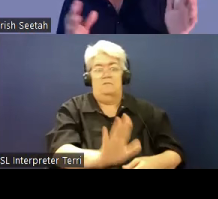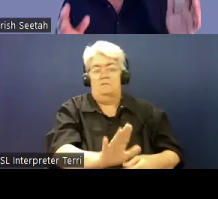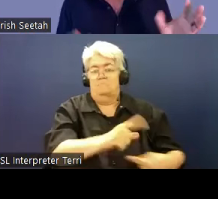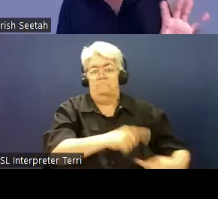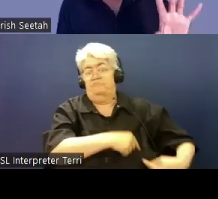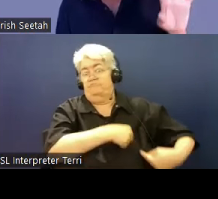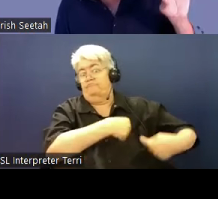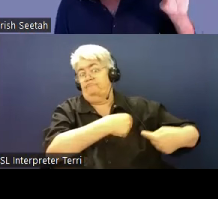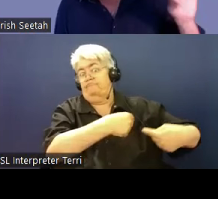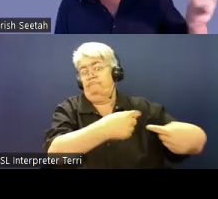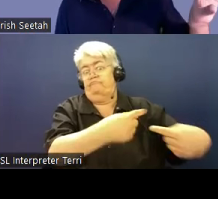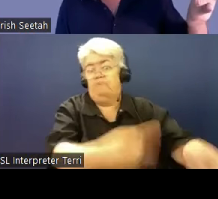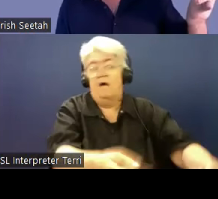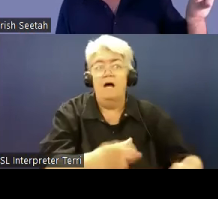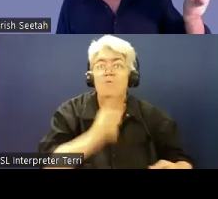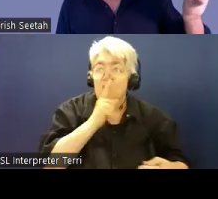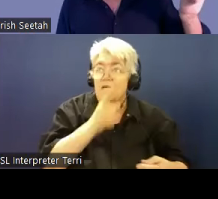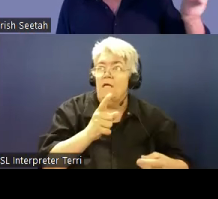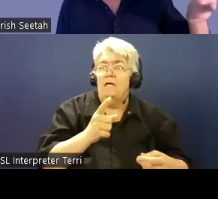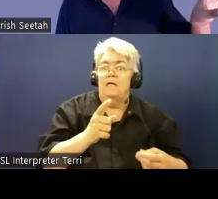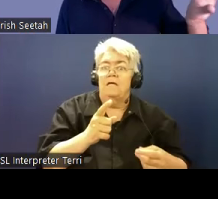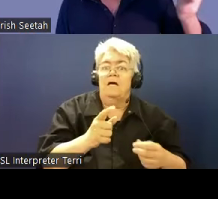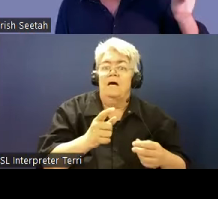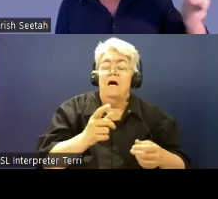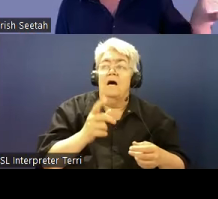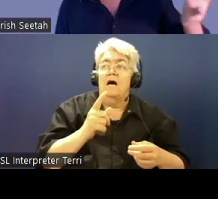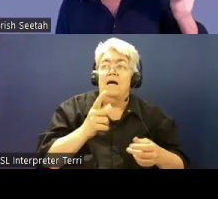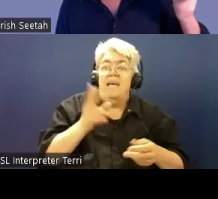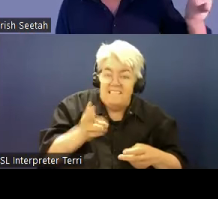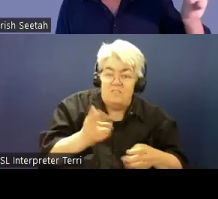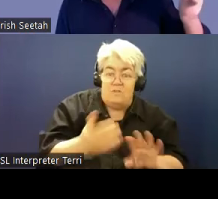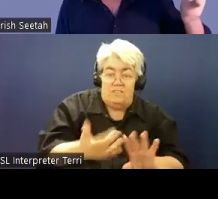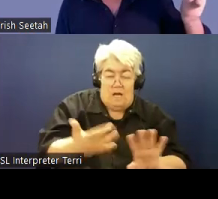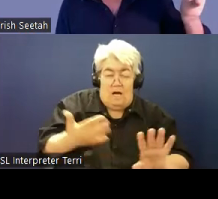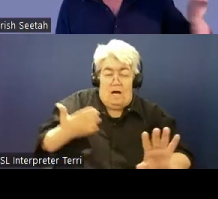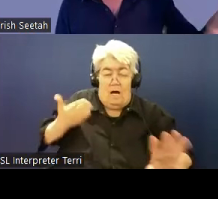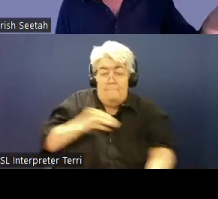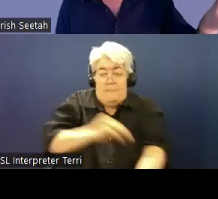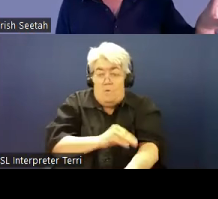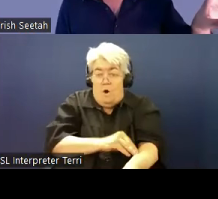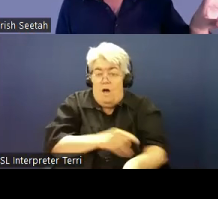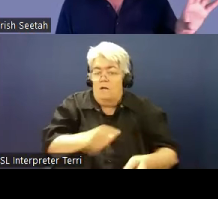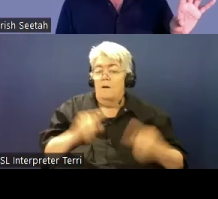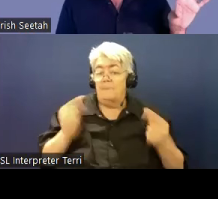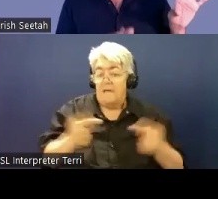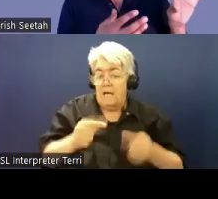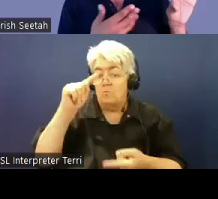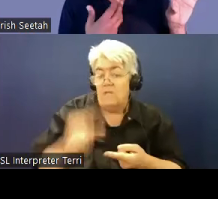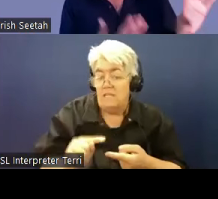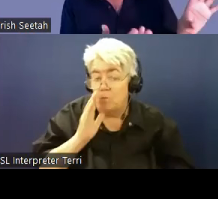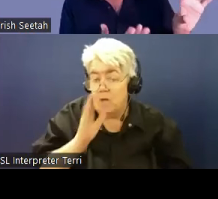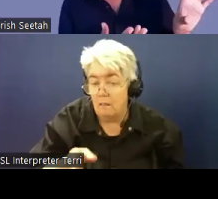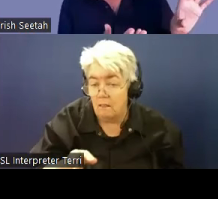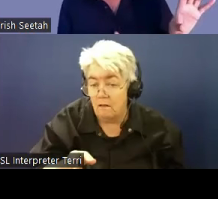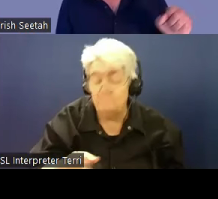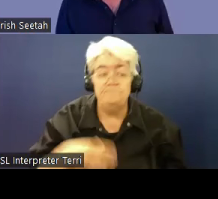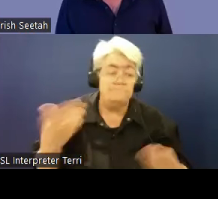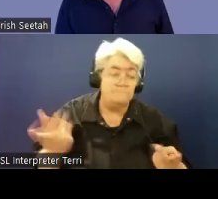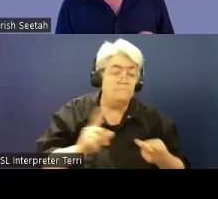pharmacopoeia basically indicate marijuana as a means of pain relief, a